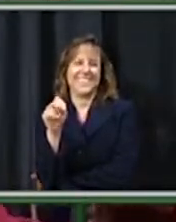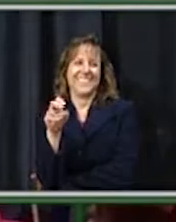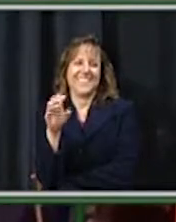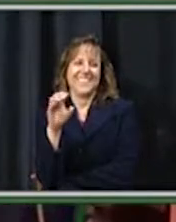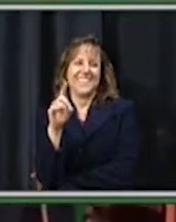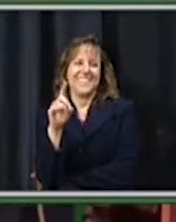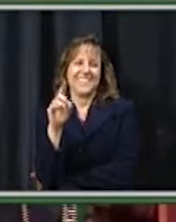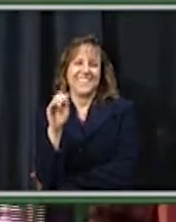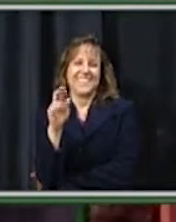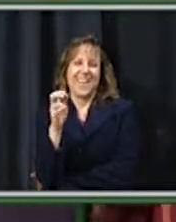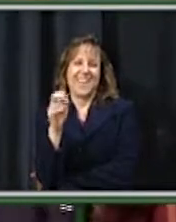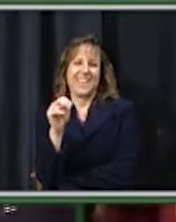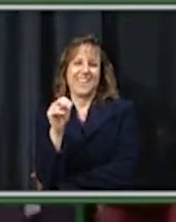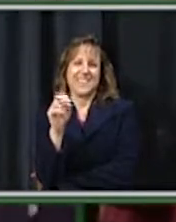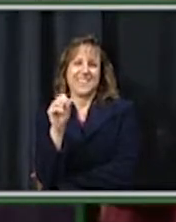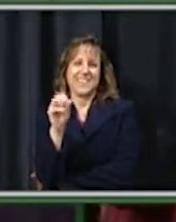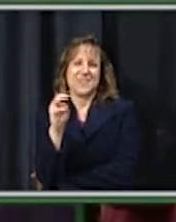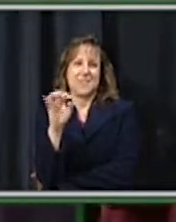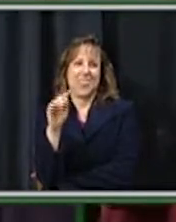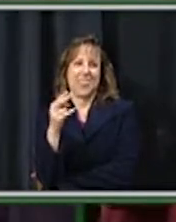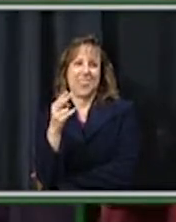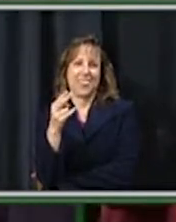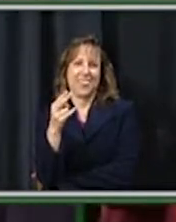Tyrin Lynn Smith.